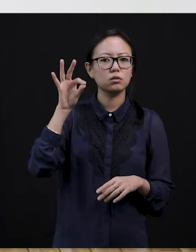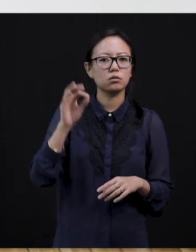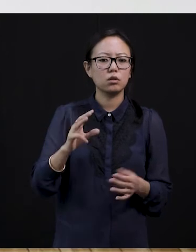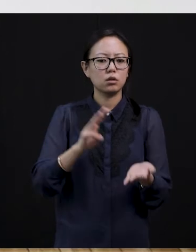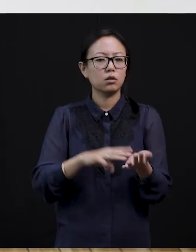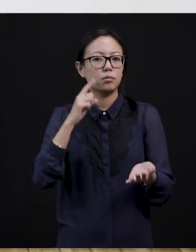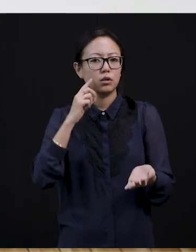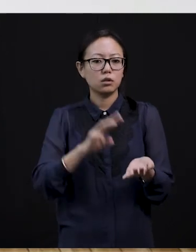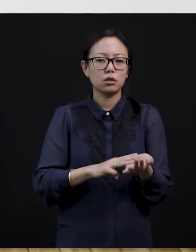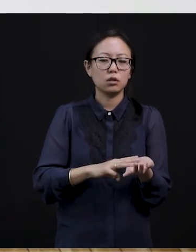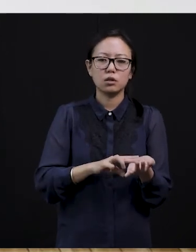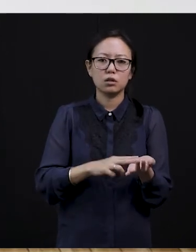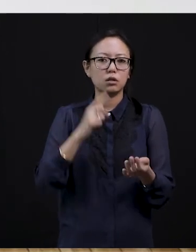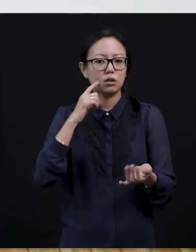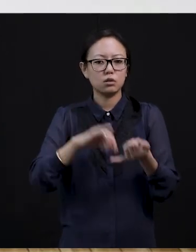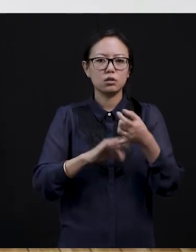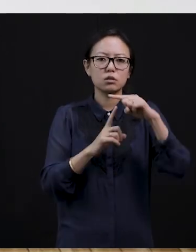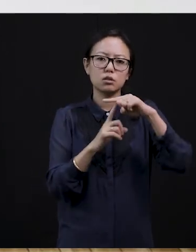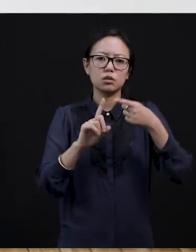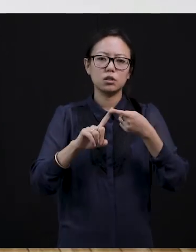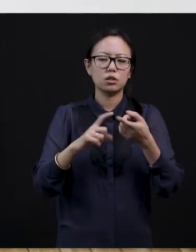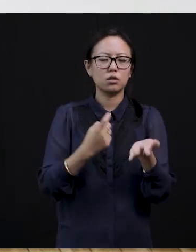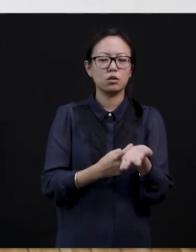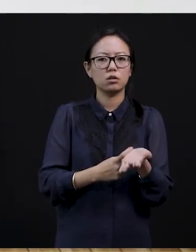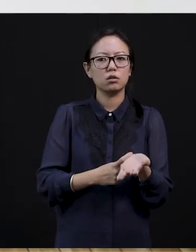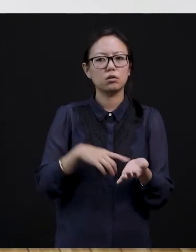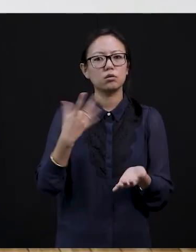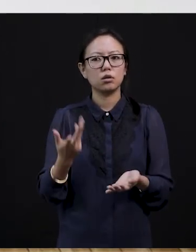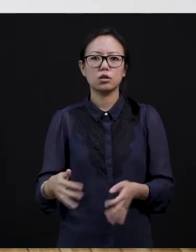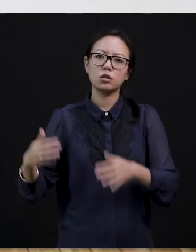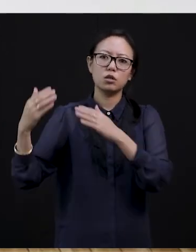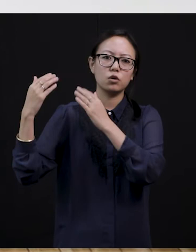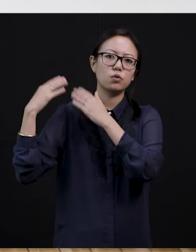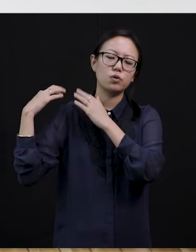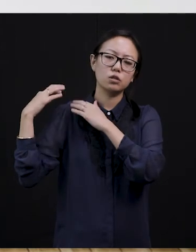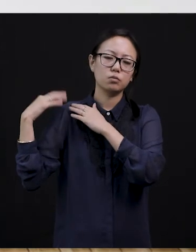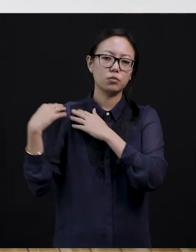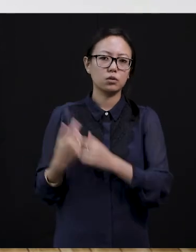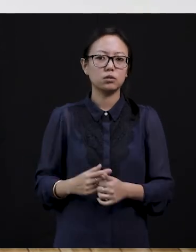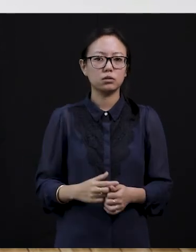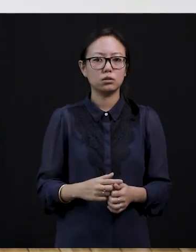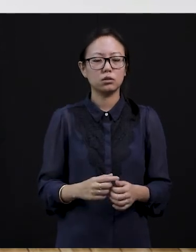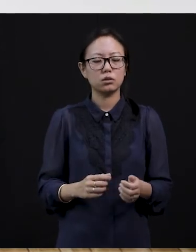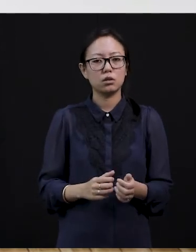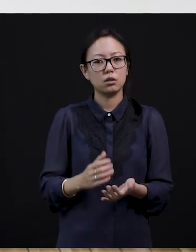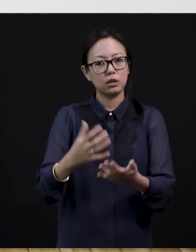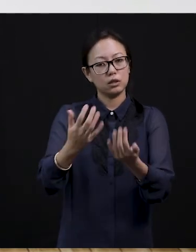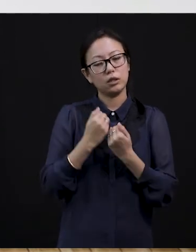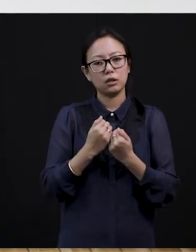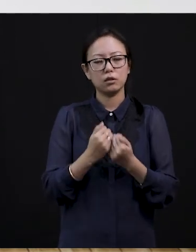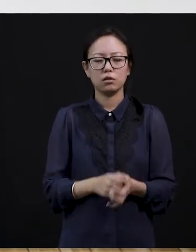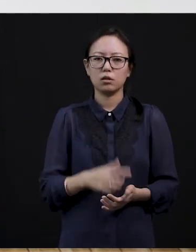yes, this is the responsibility that you gave me and I'm accountable and I will be doing my best. The next was